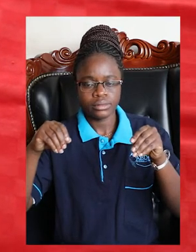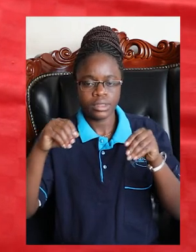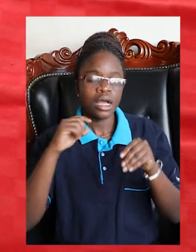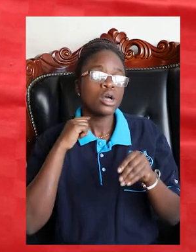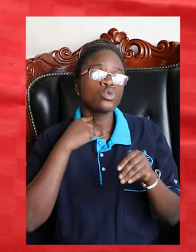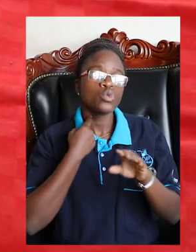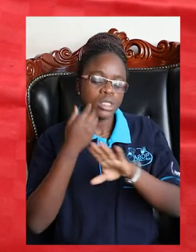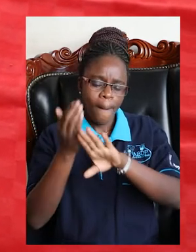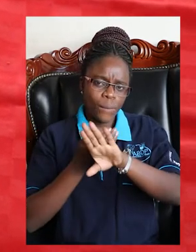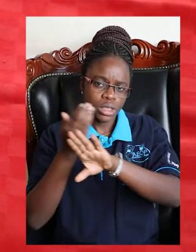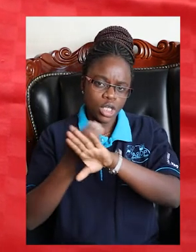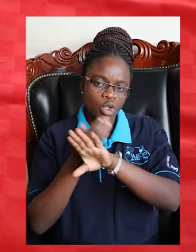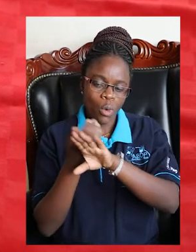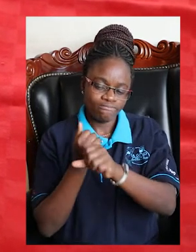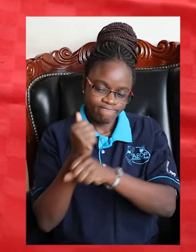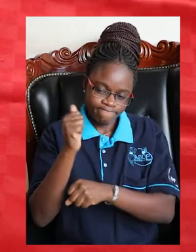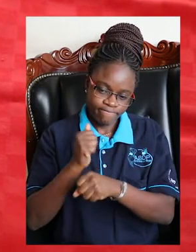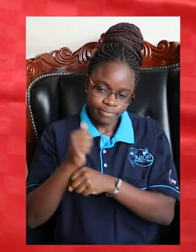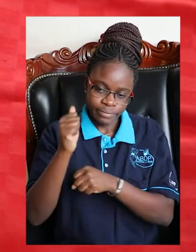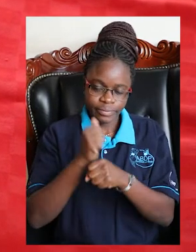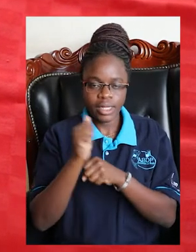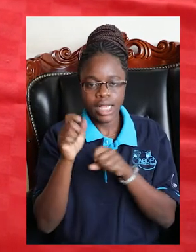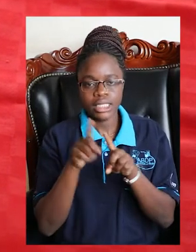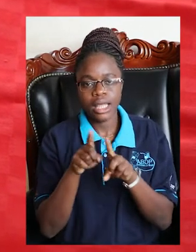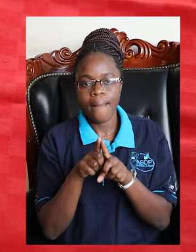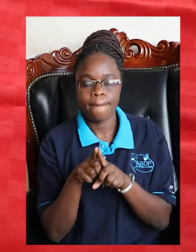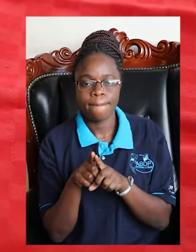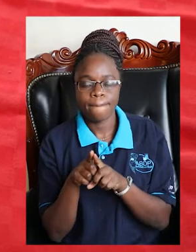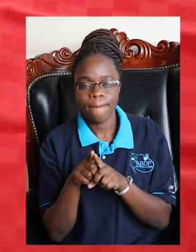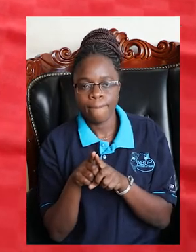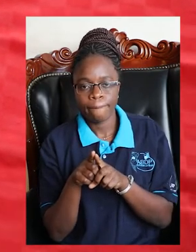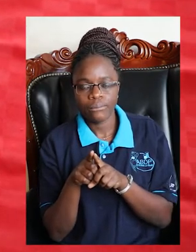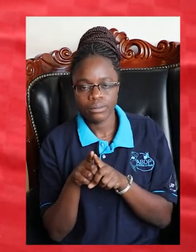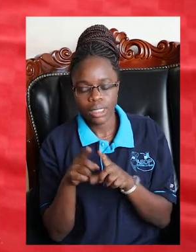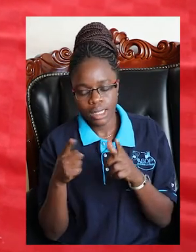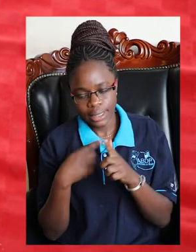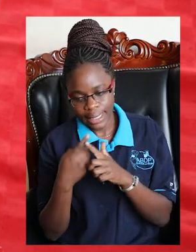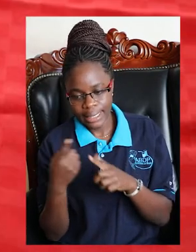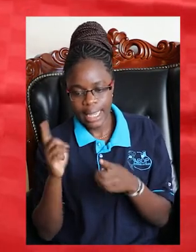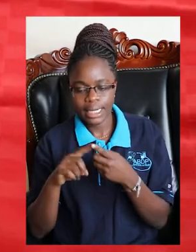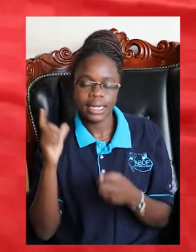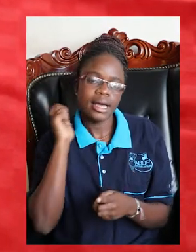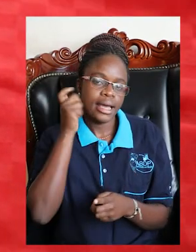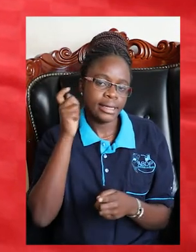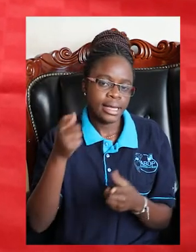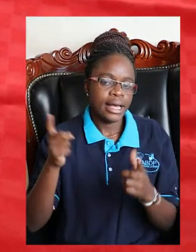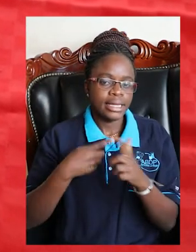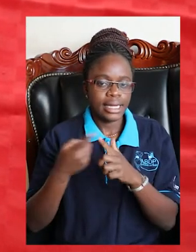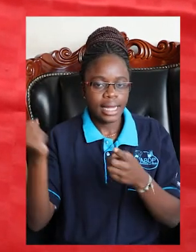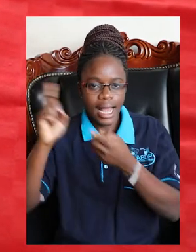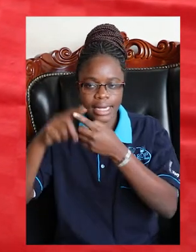and sweet potato that is grated, and then plus some eggs, and then plus now